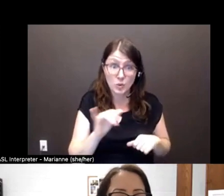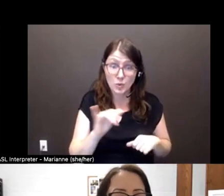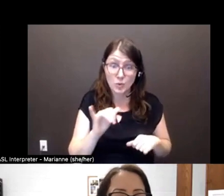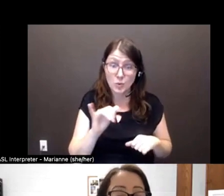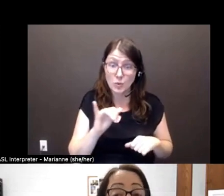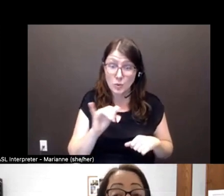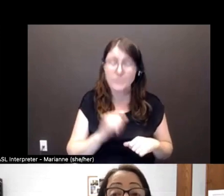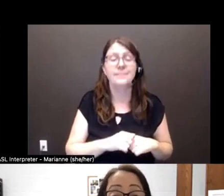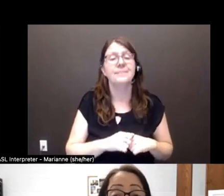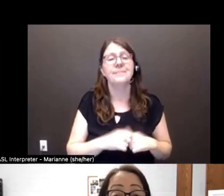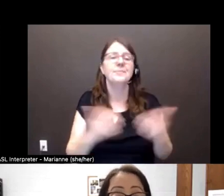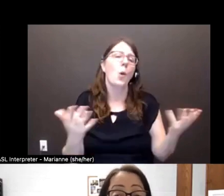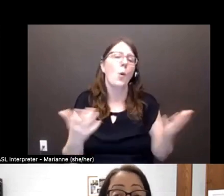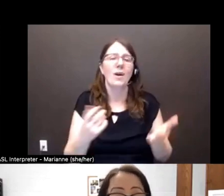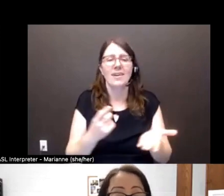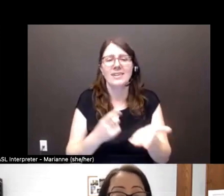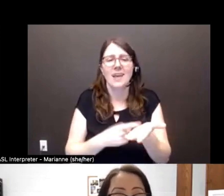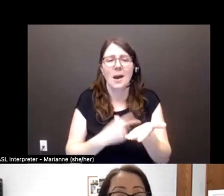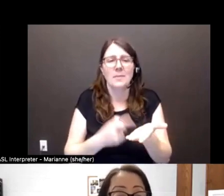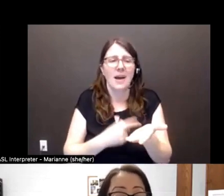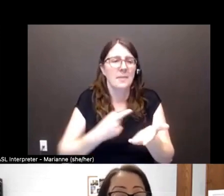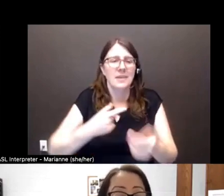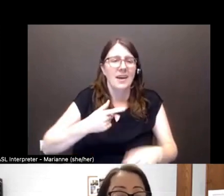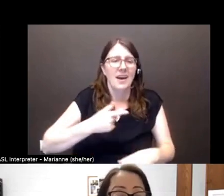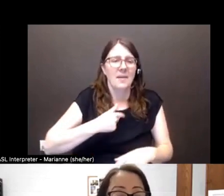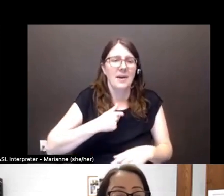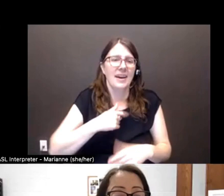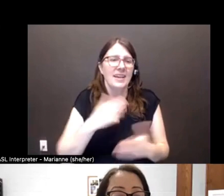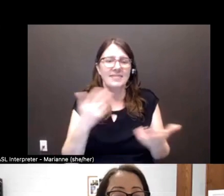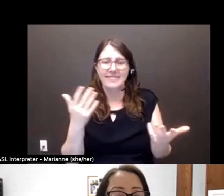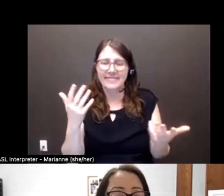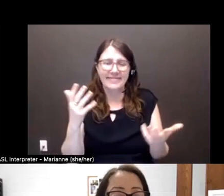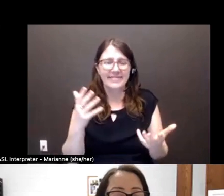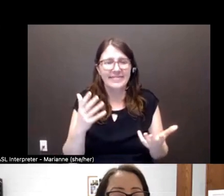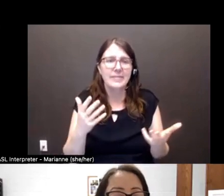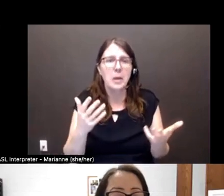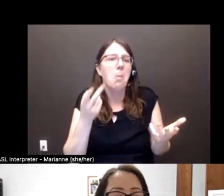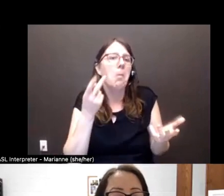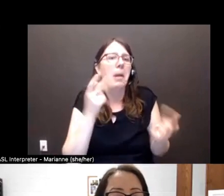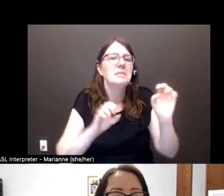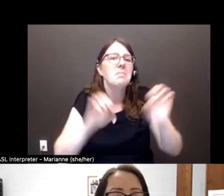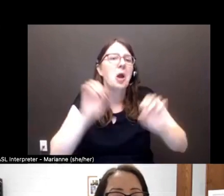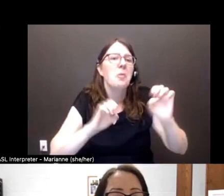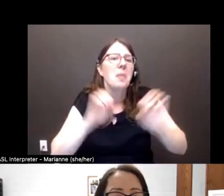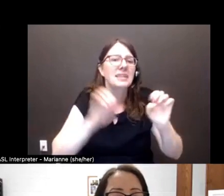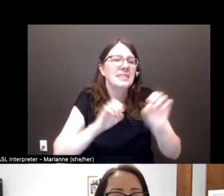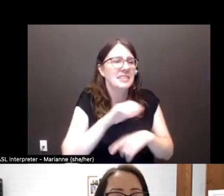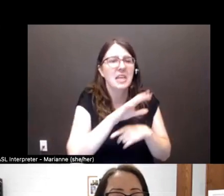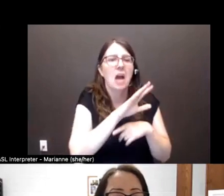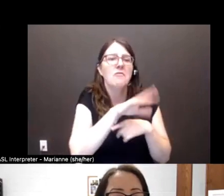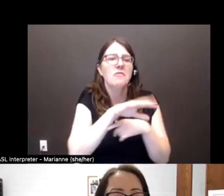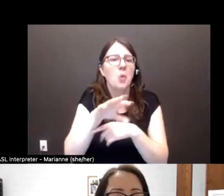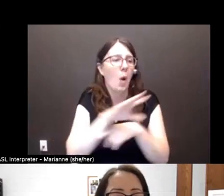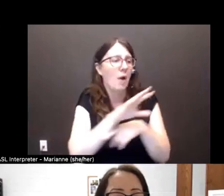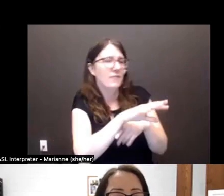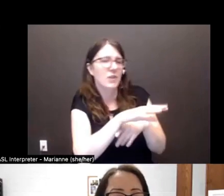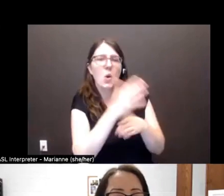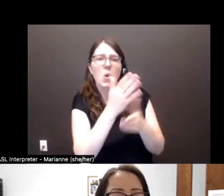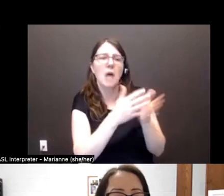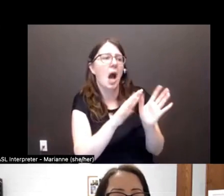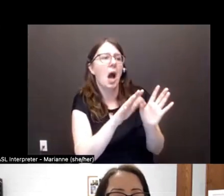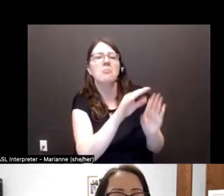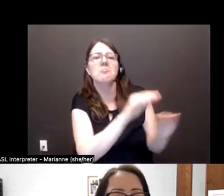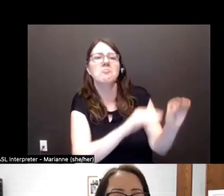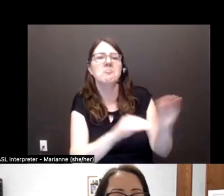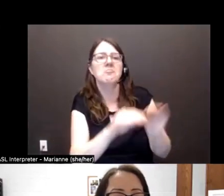a video of some movement and try to see how it will transition for me, how it will work. It works sometimes, it doesn't work sometimes,